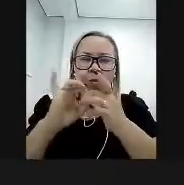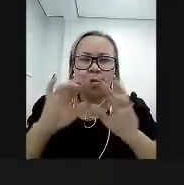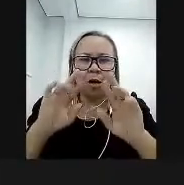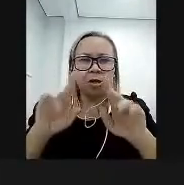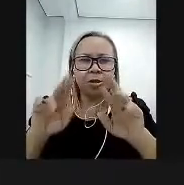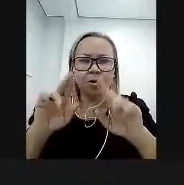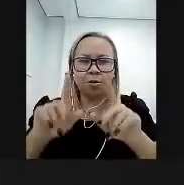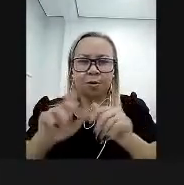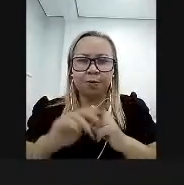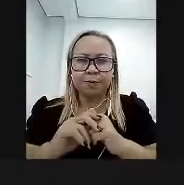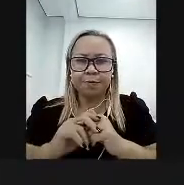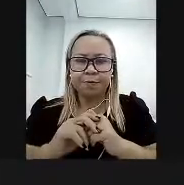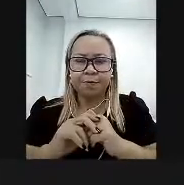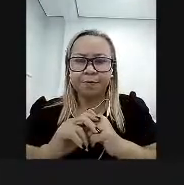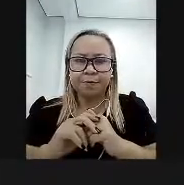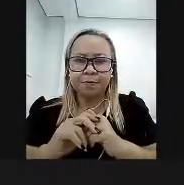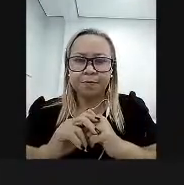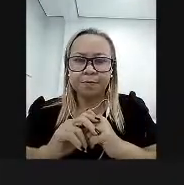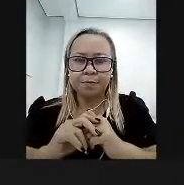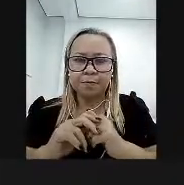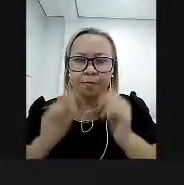a common point.